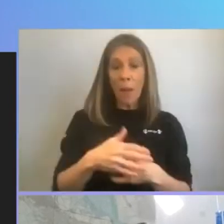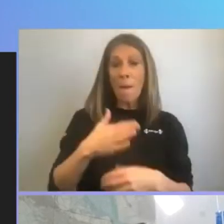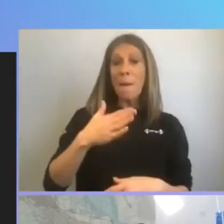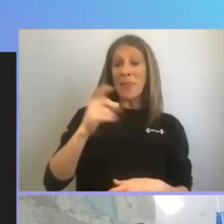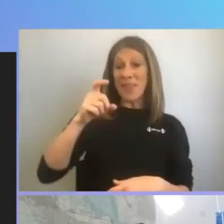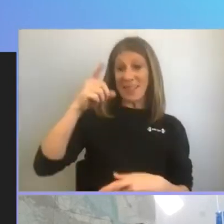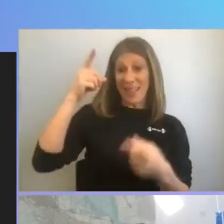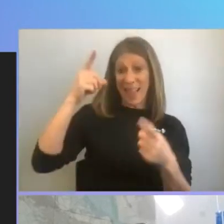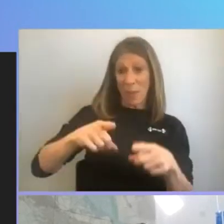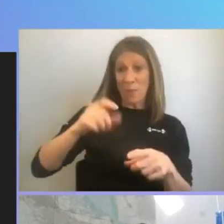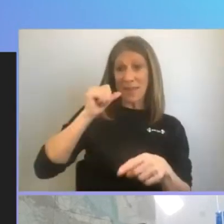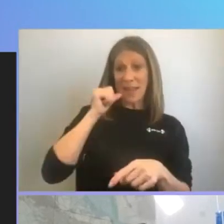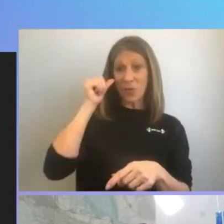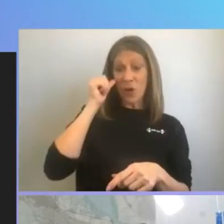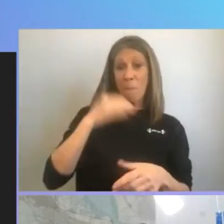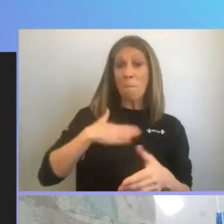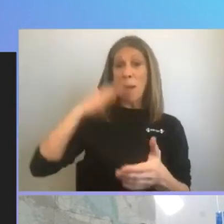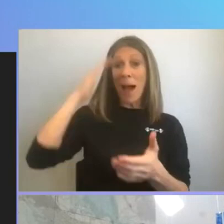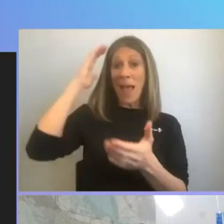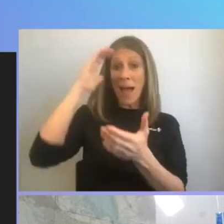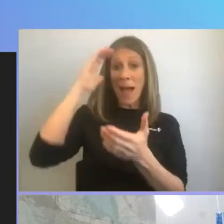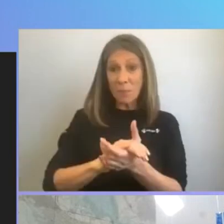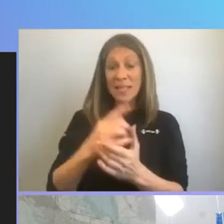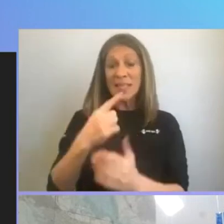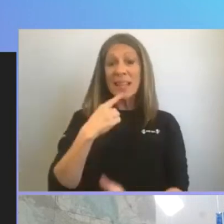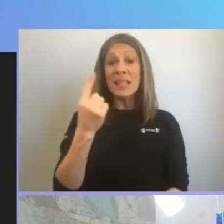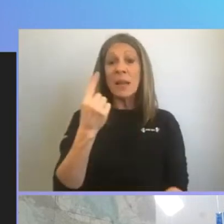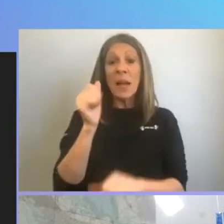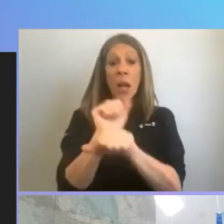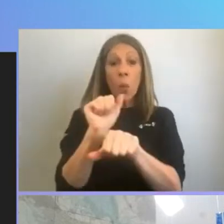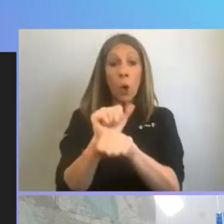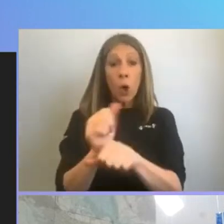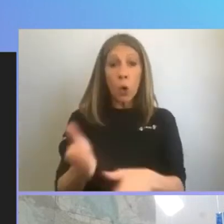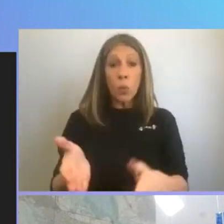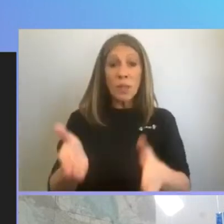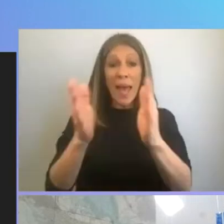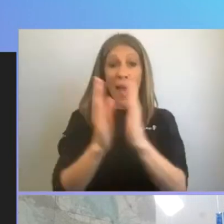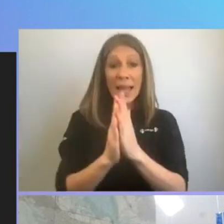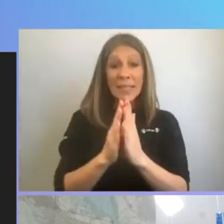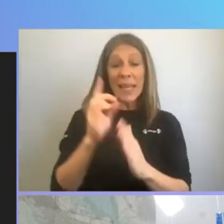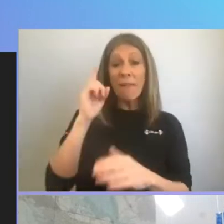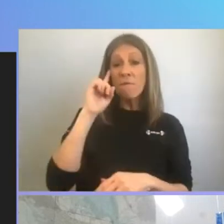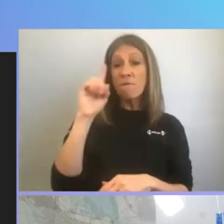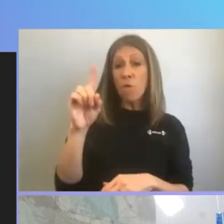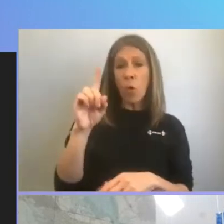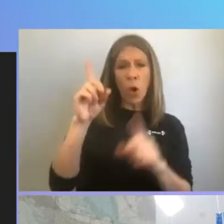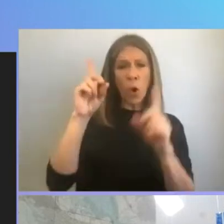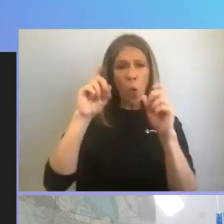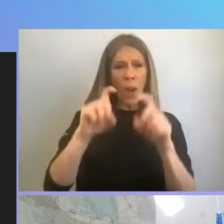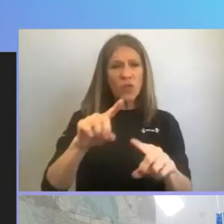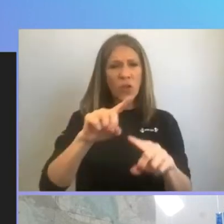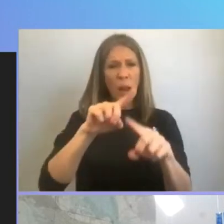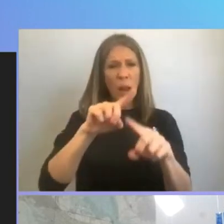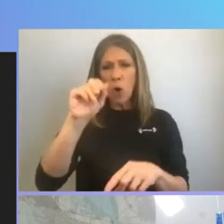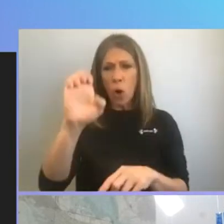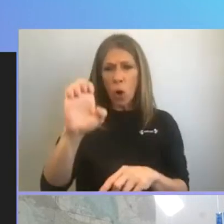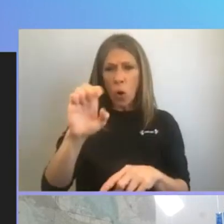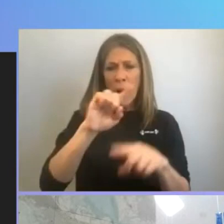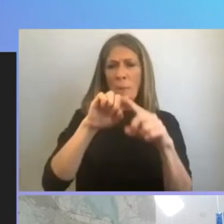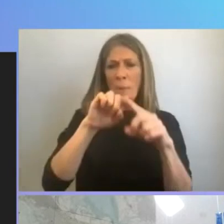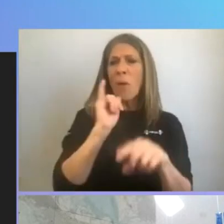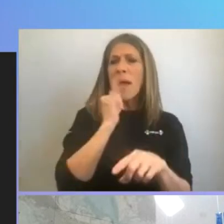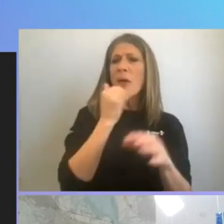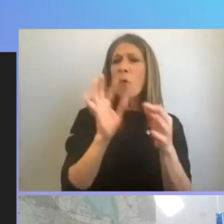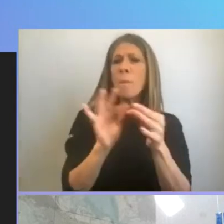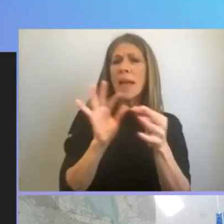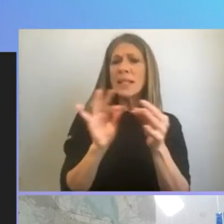husband said somebody at work was asking for a question about code, about error messages, and it